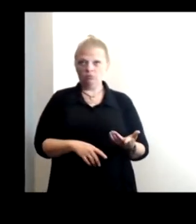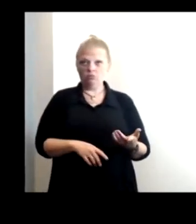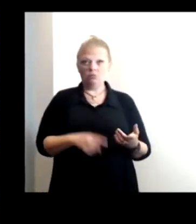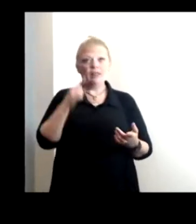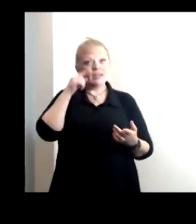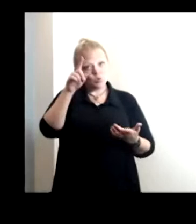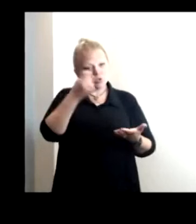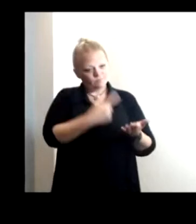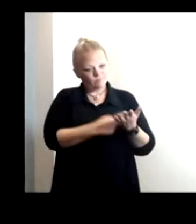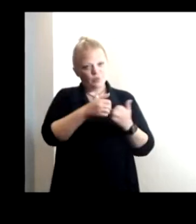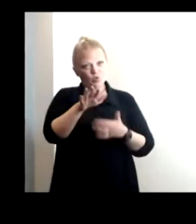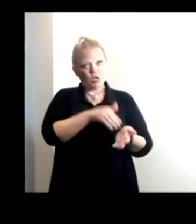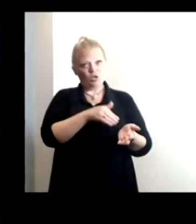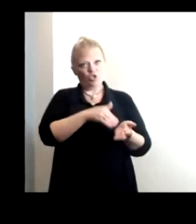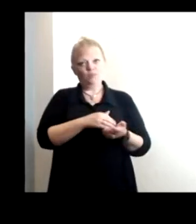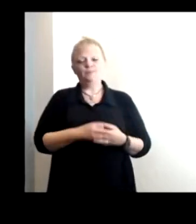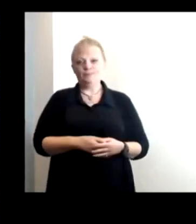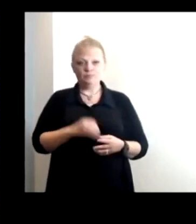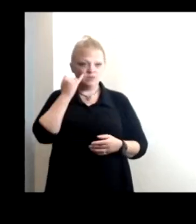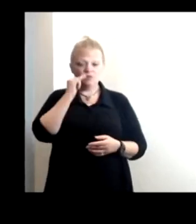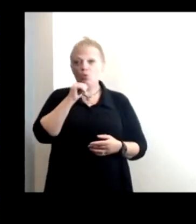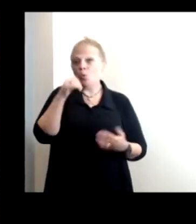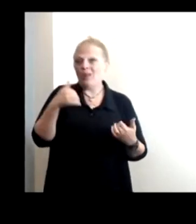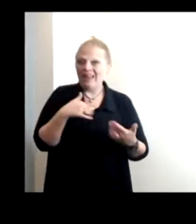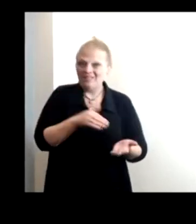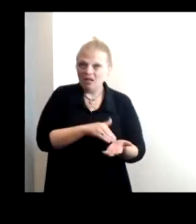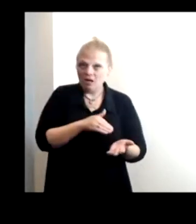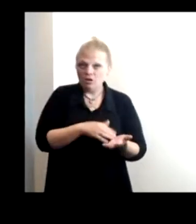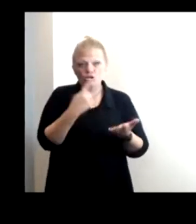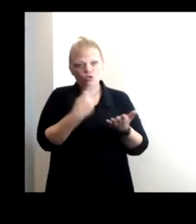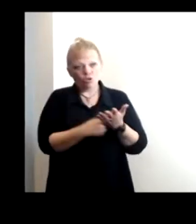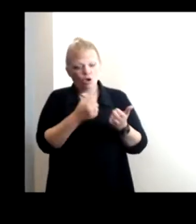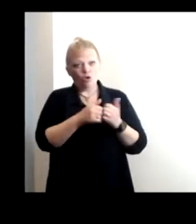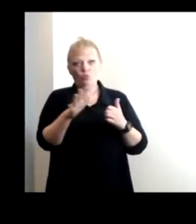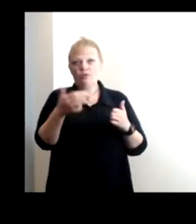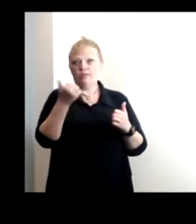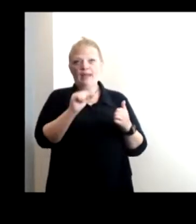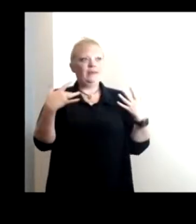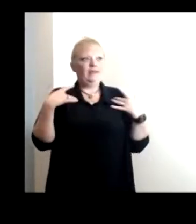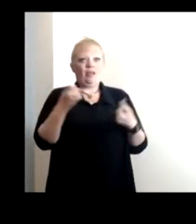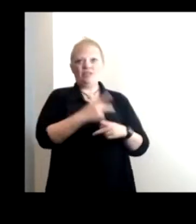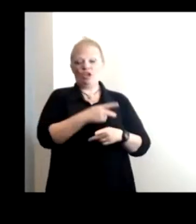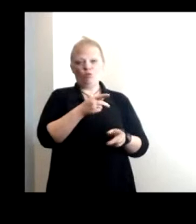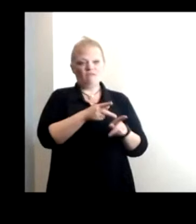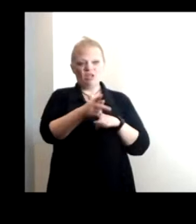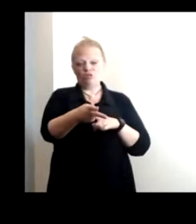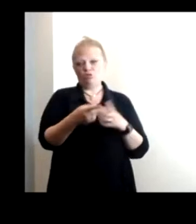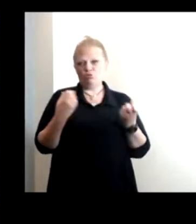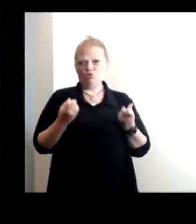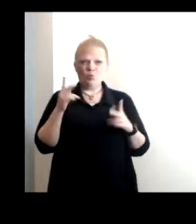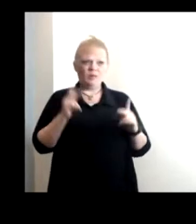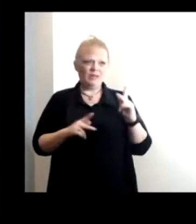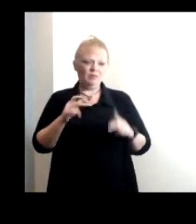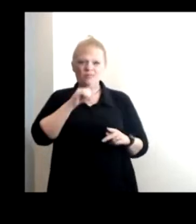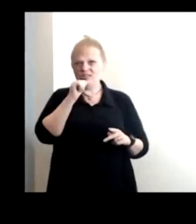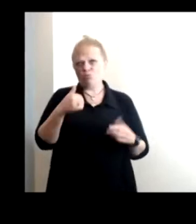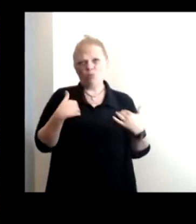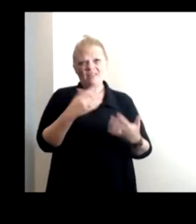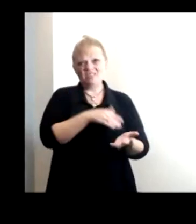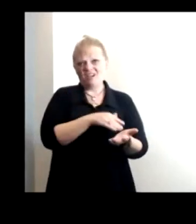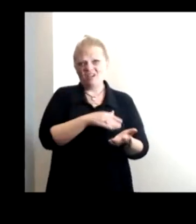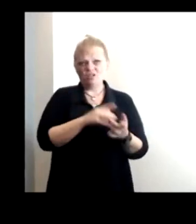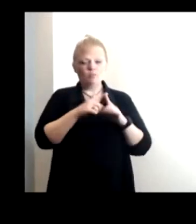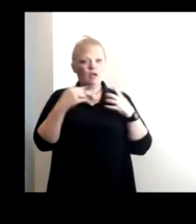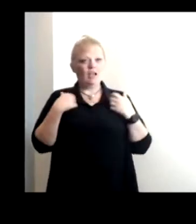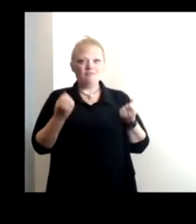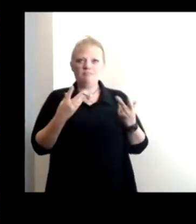is talk to their doctor. If you don't have a doctor, talk to a healthcare professional. There are too many people in our community who don't have doctors. But there's